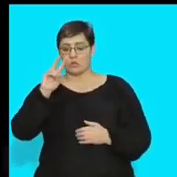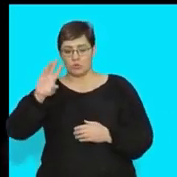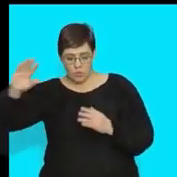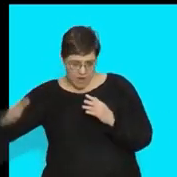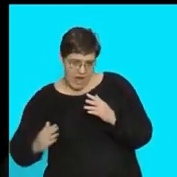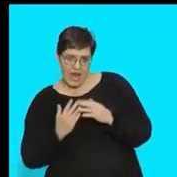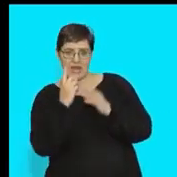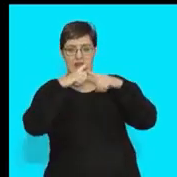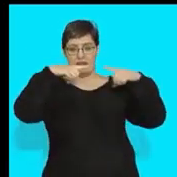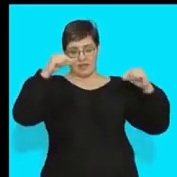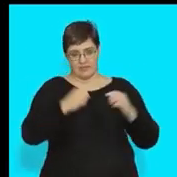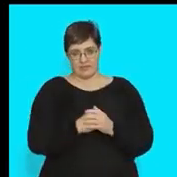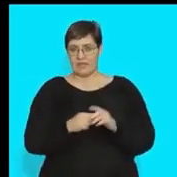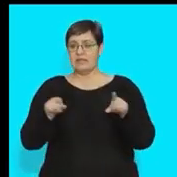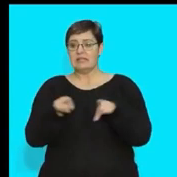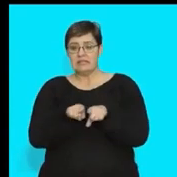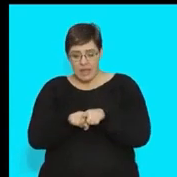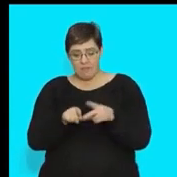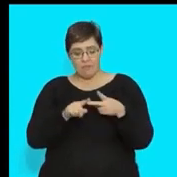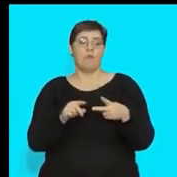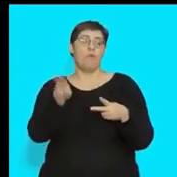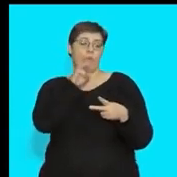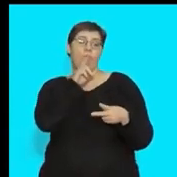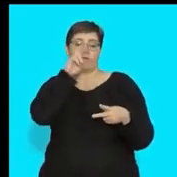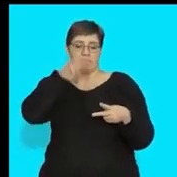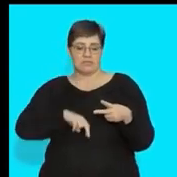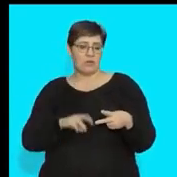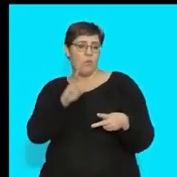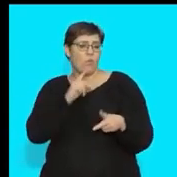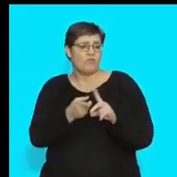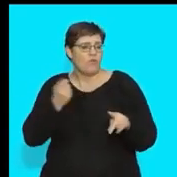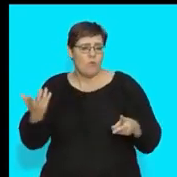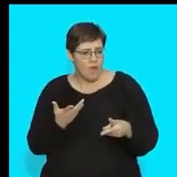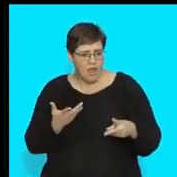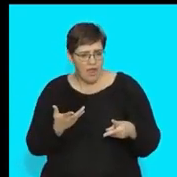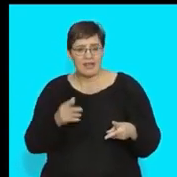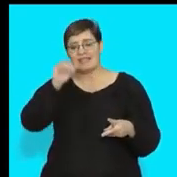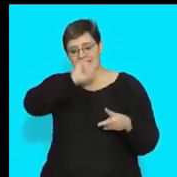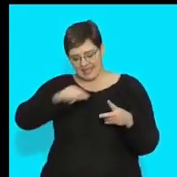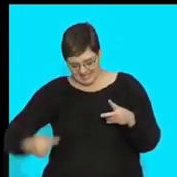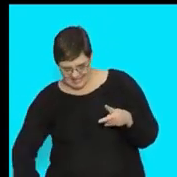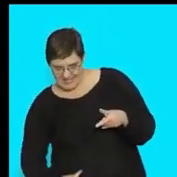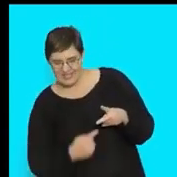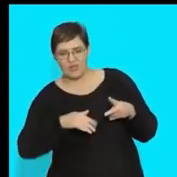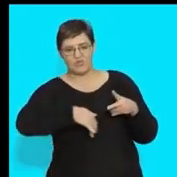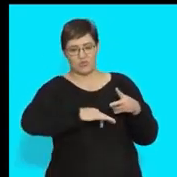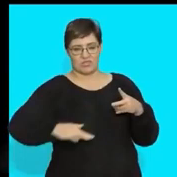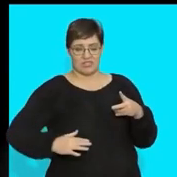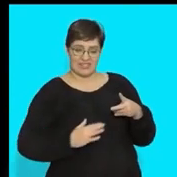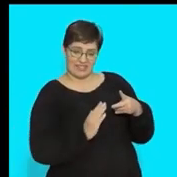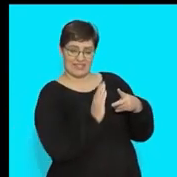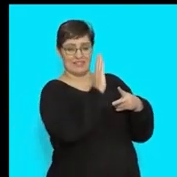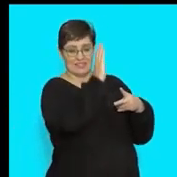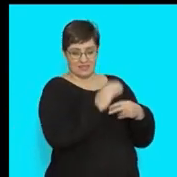The leaf also needs water. Where would that water have come from? Yes, precisely. It would have come from